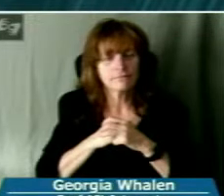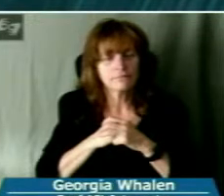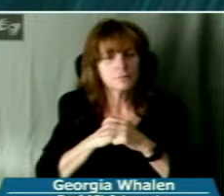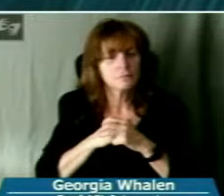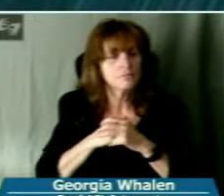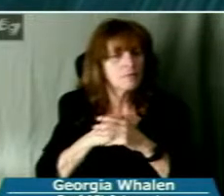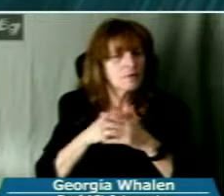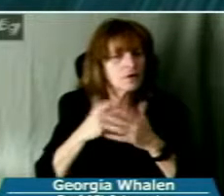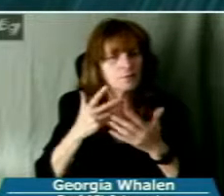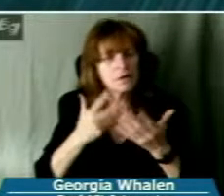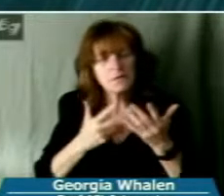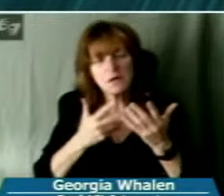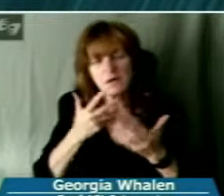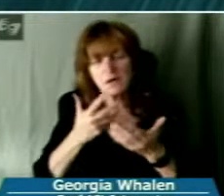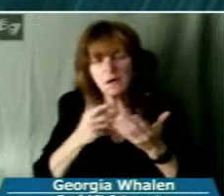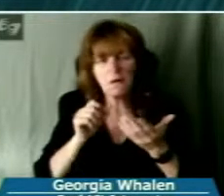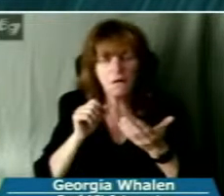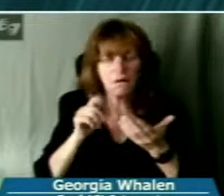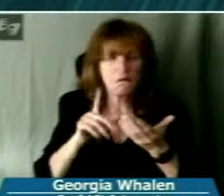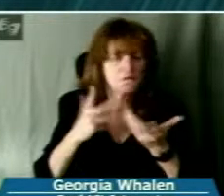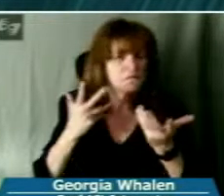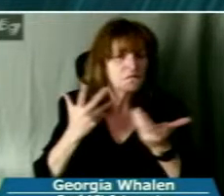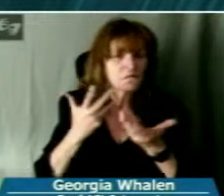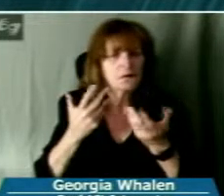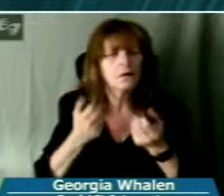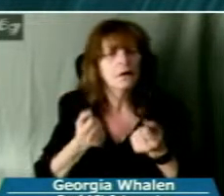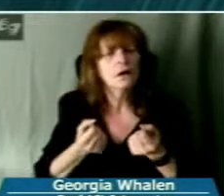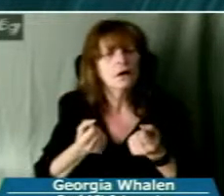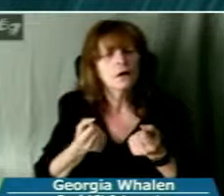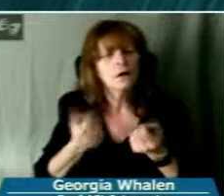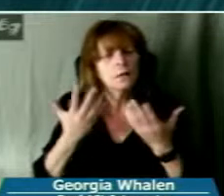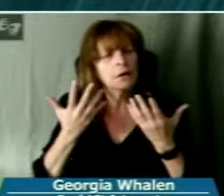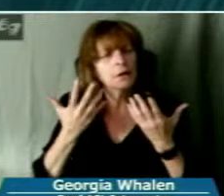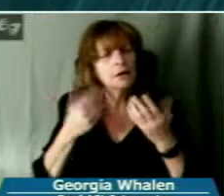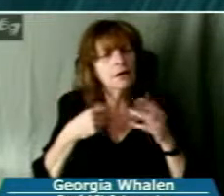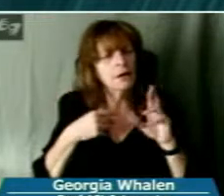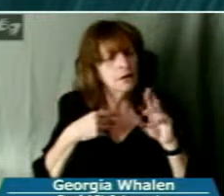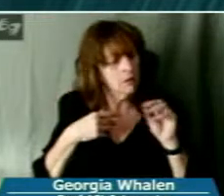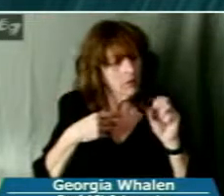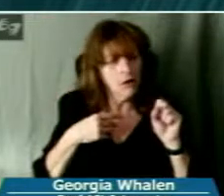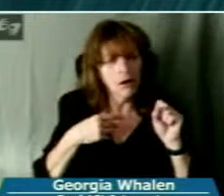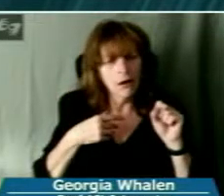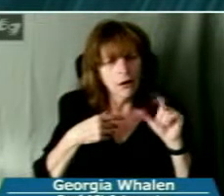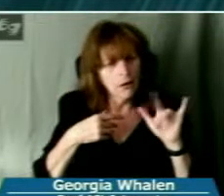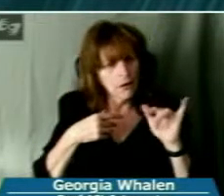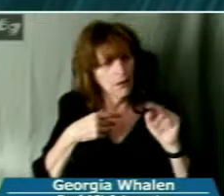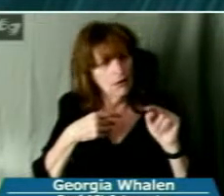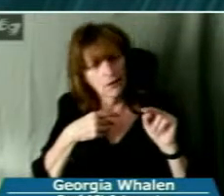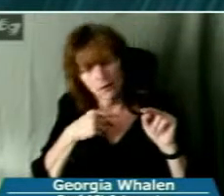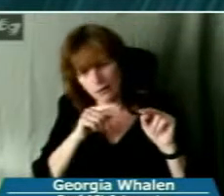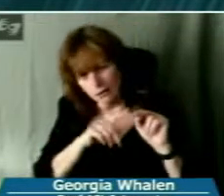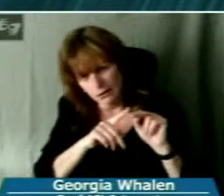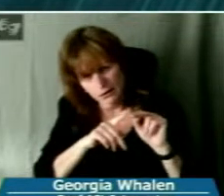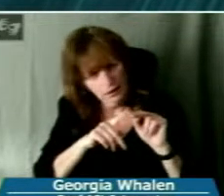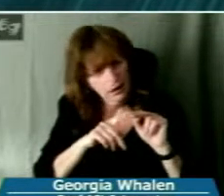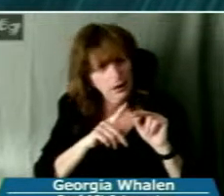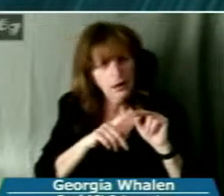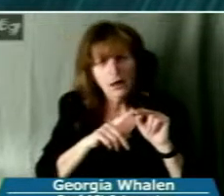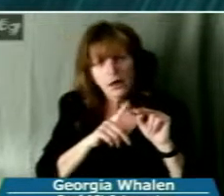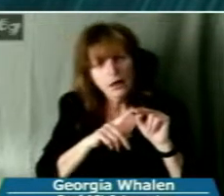providers, how many current Rosslyn residents are in critical care for COVID-19 or on a